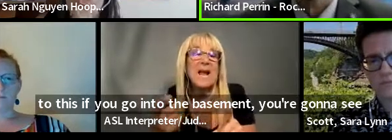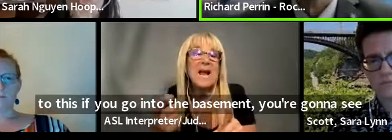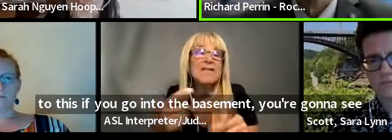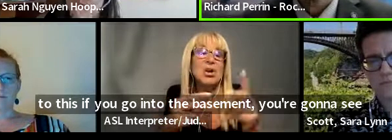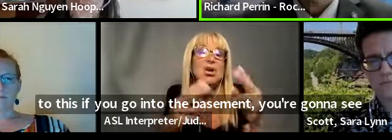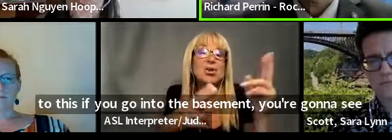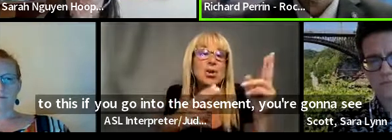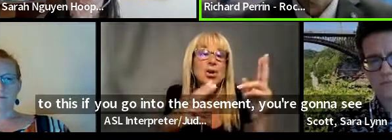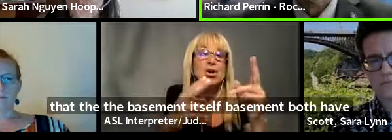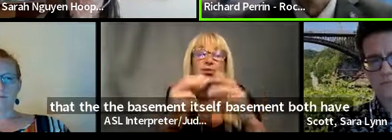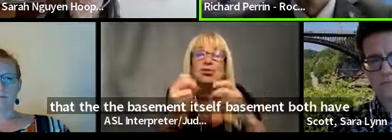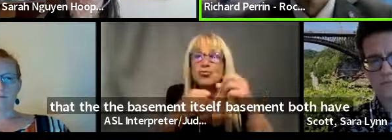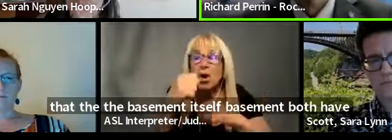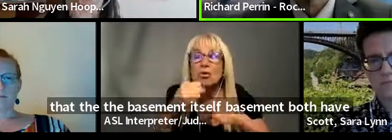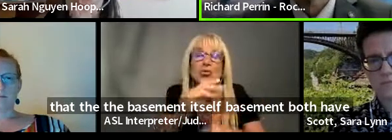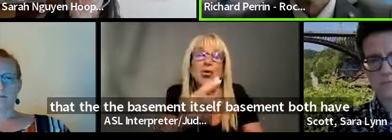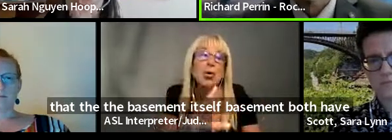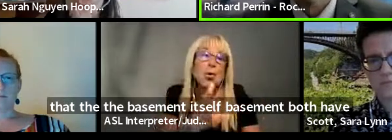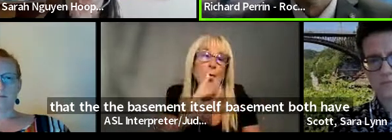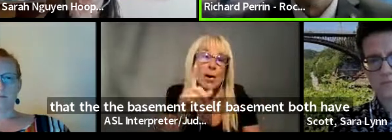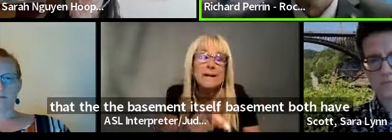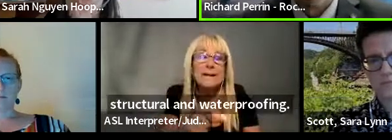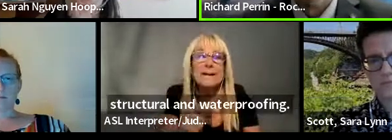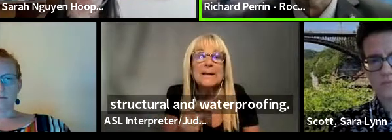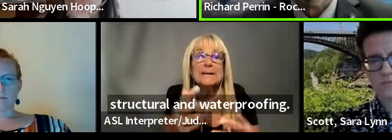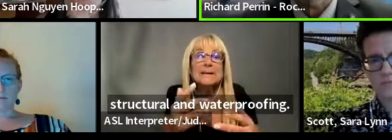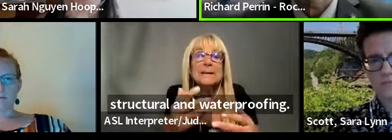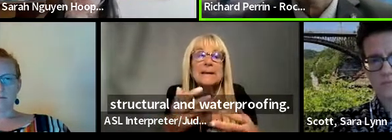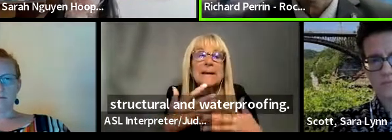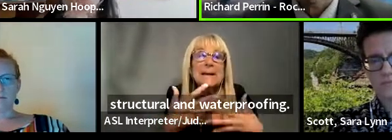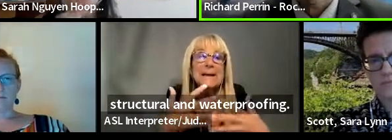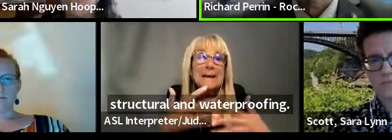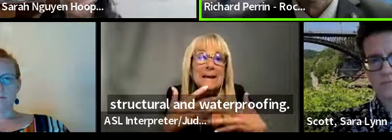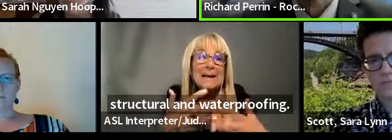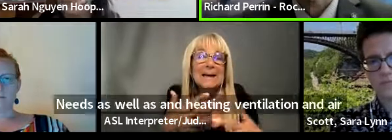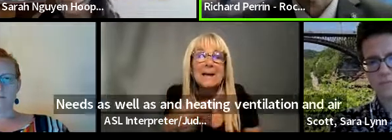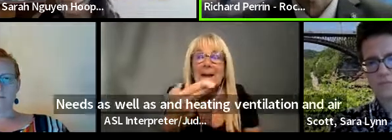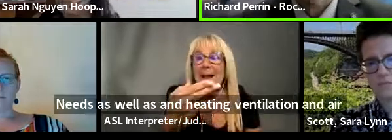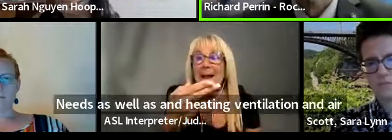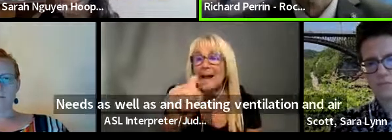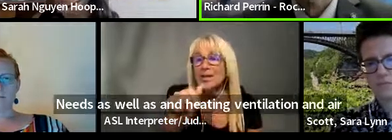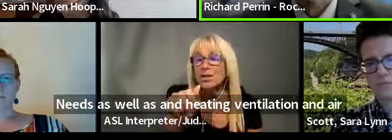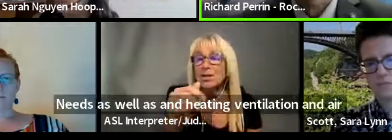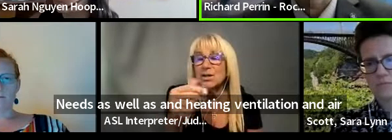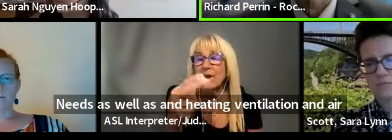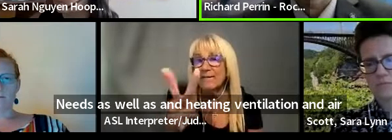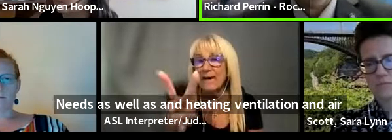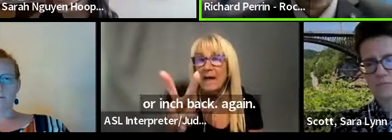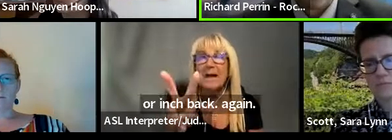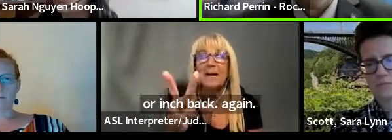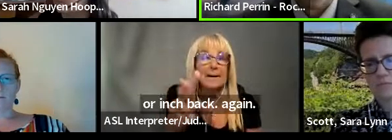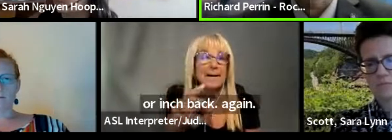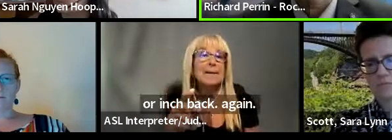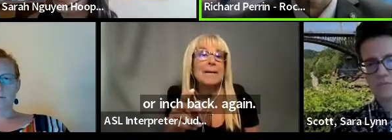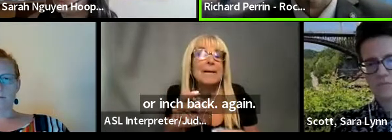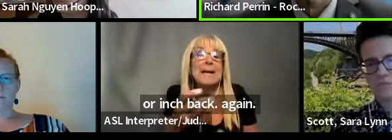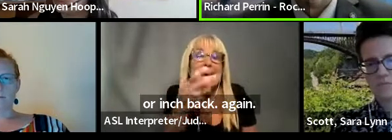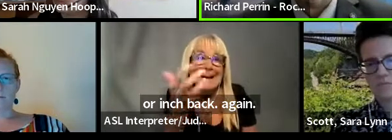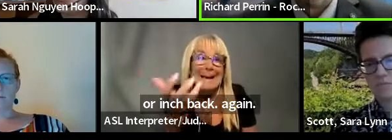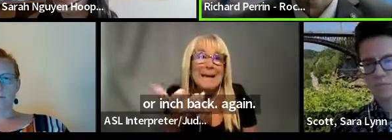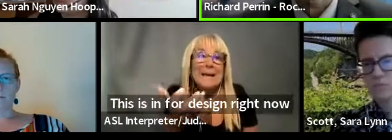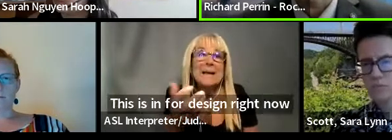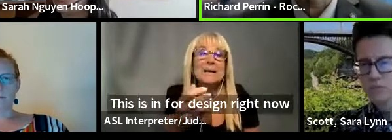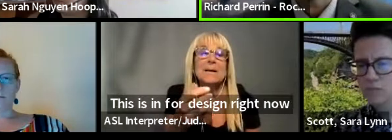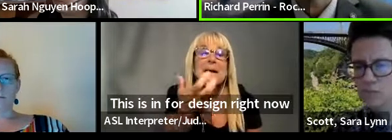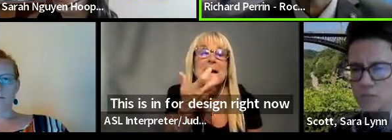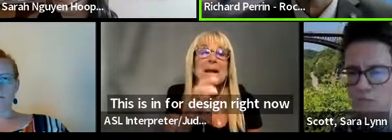needs, as well as, again, heating, ventilation, and air conditioning, or HVAC. Again, this is in for design right now that